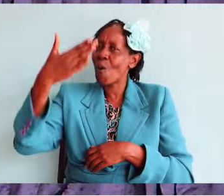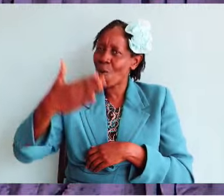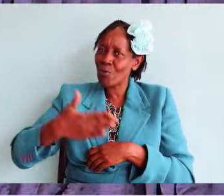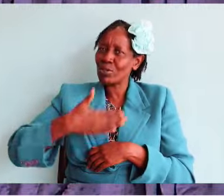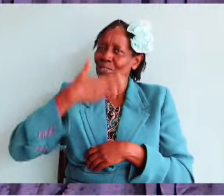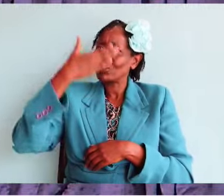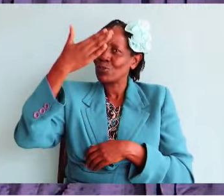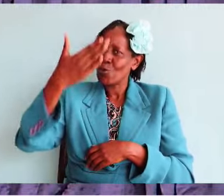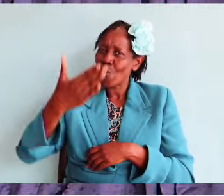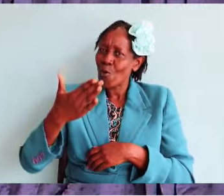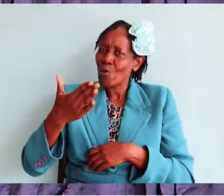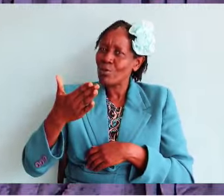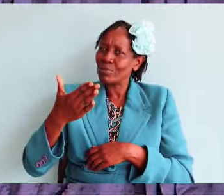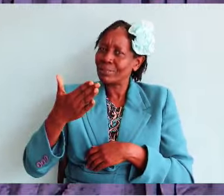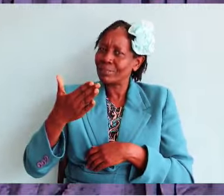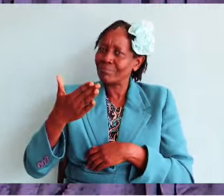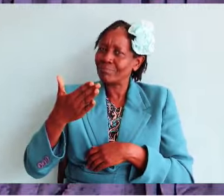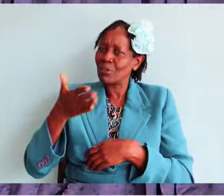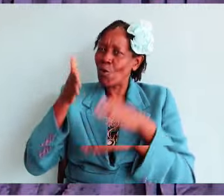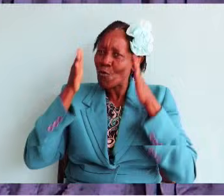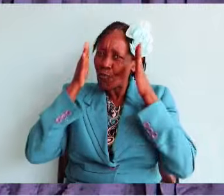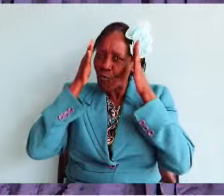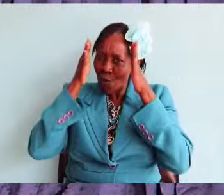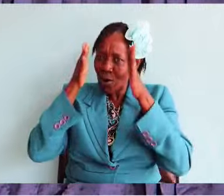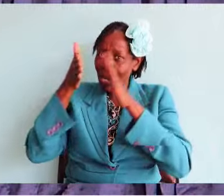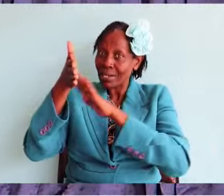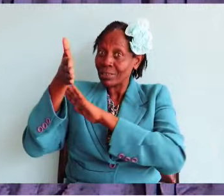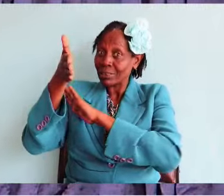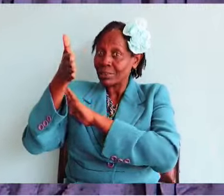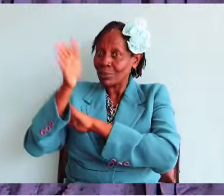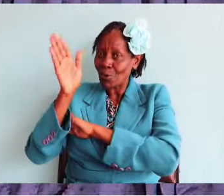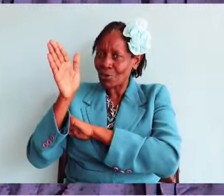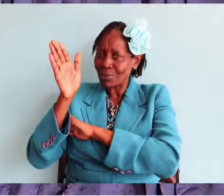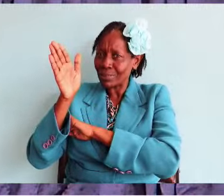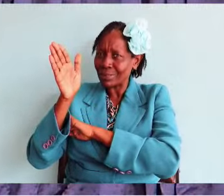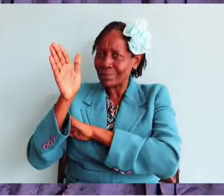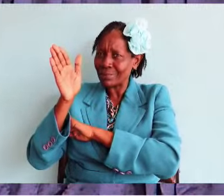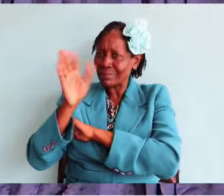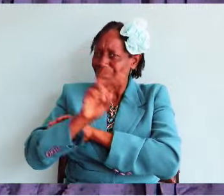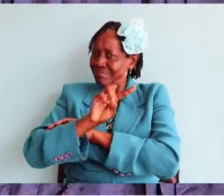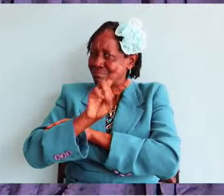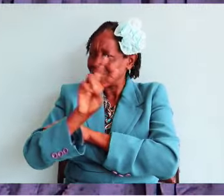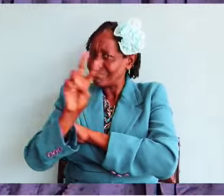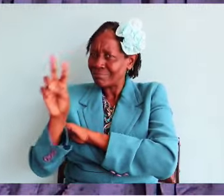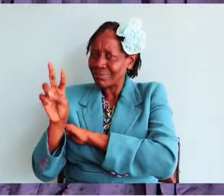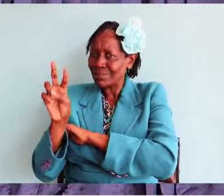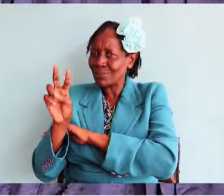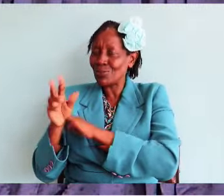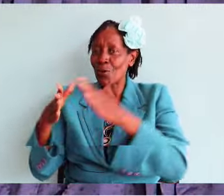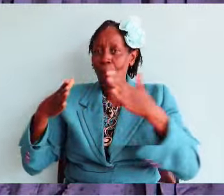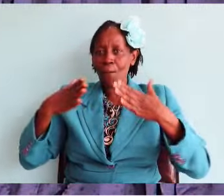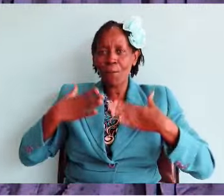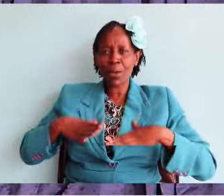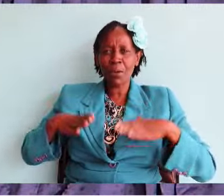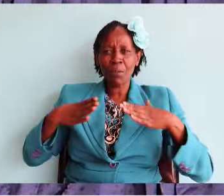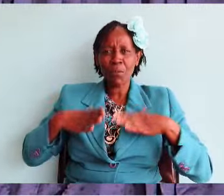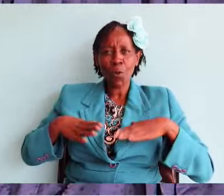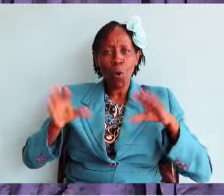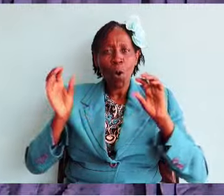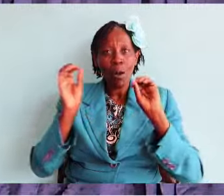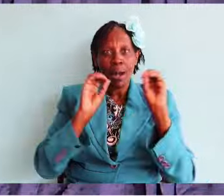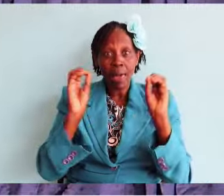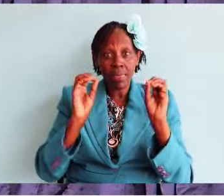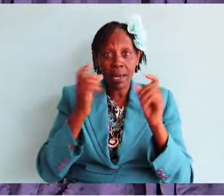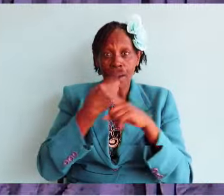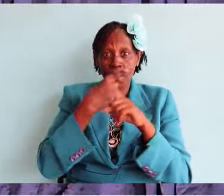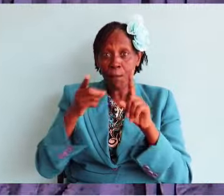for you to carry out. Don't look up to people. They will discourage you.